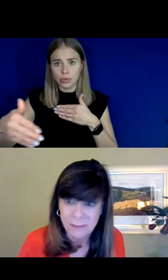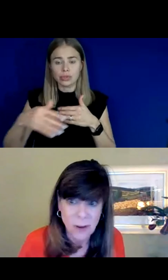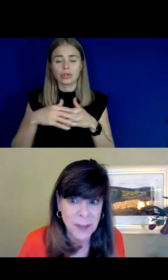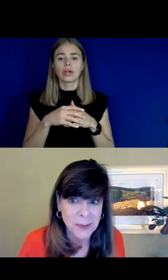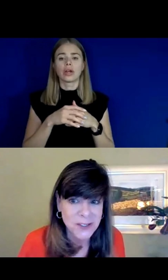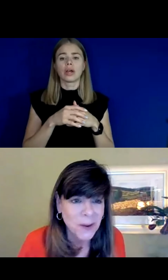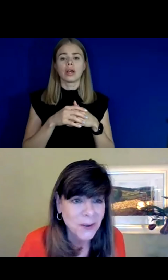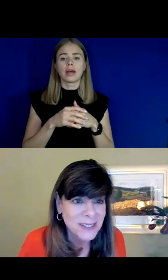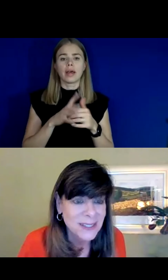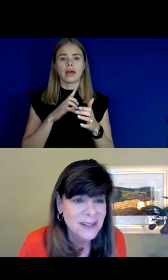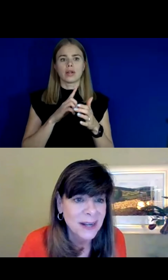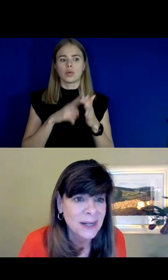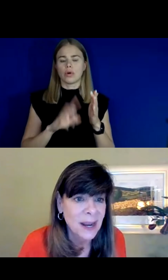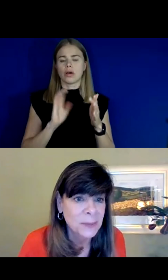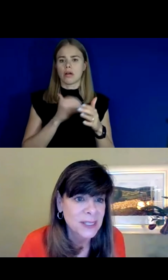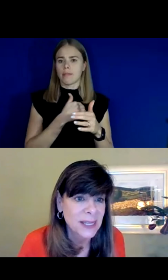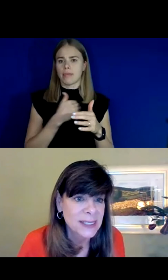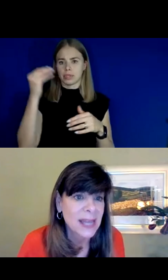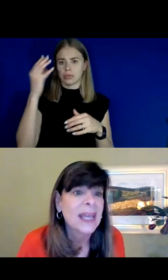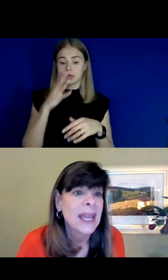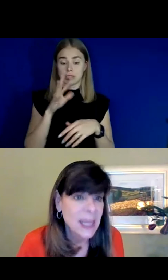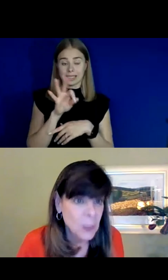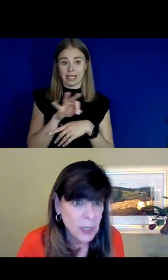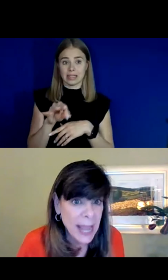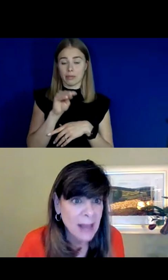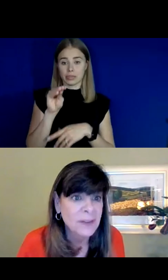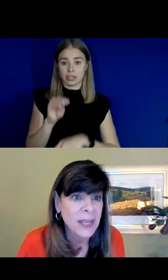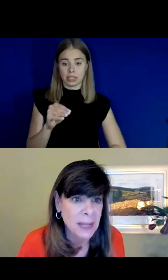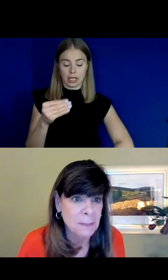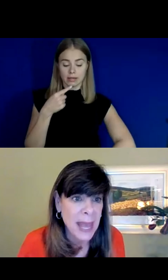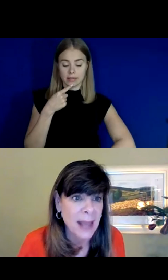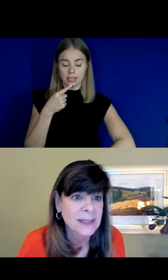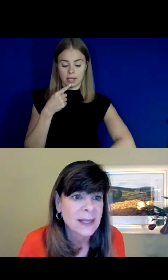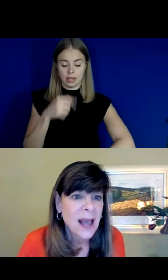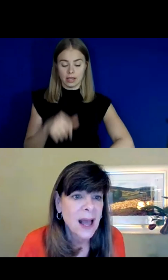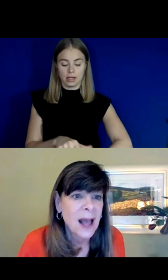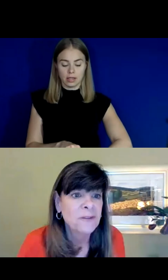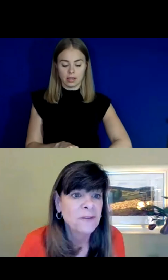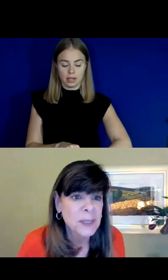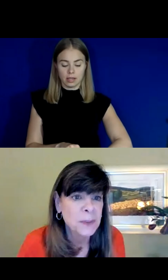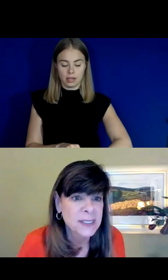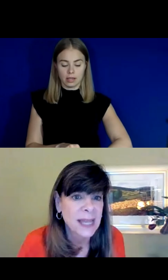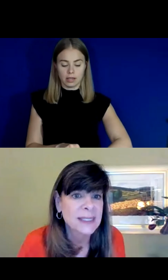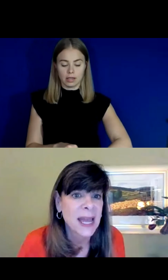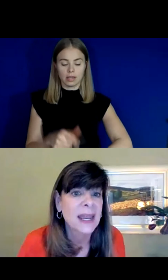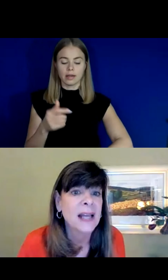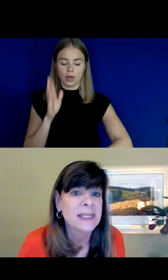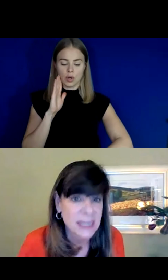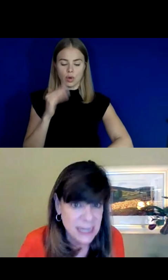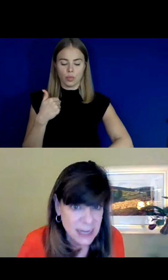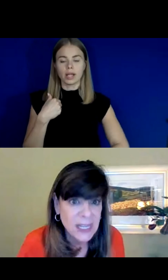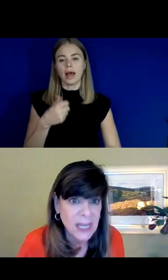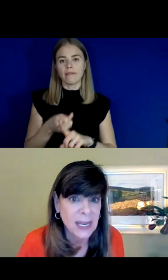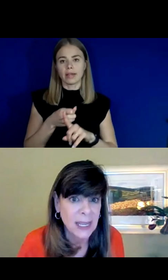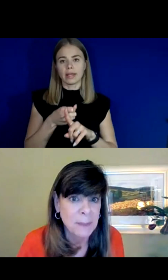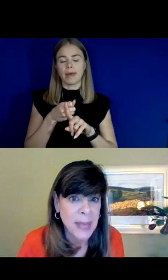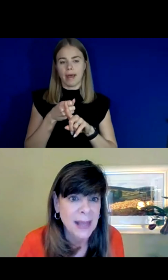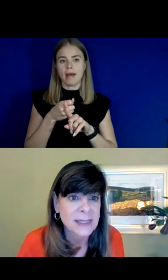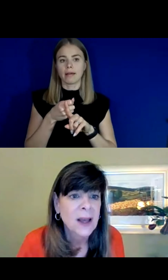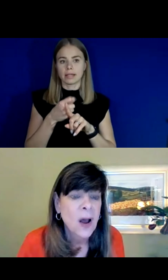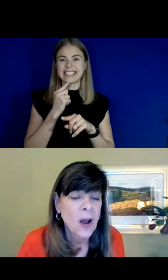what our members told us is 99% said it will have an impact. 50% said a